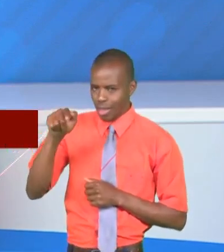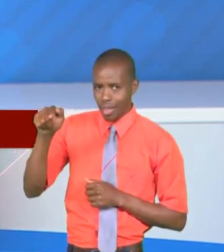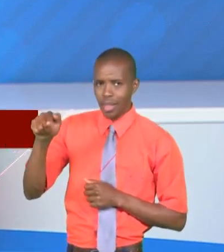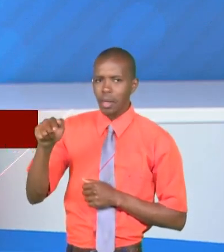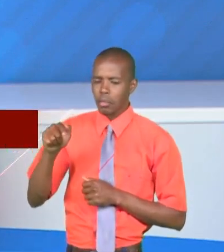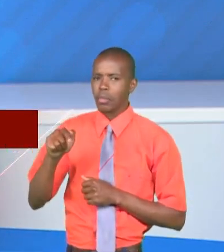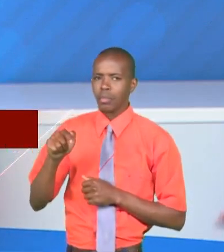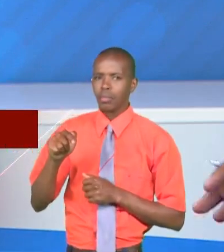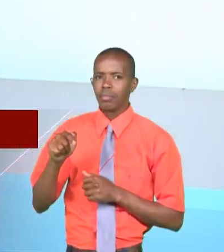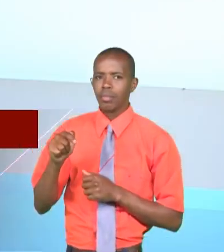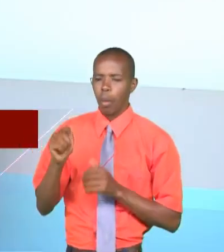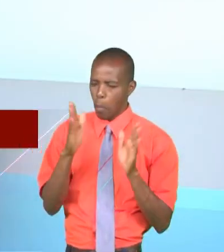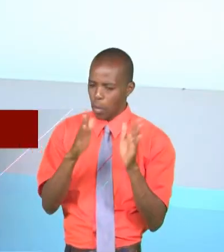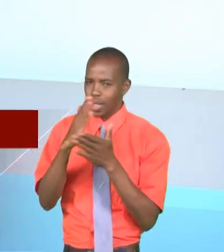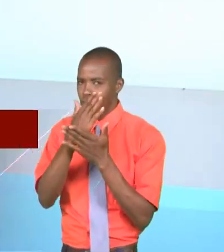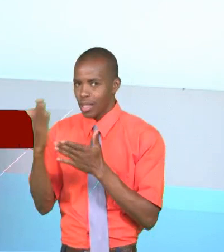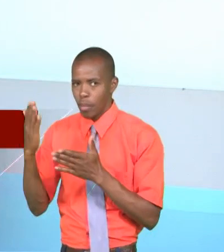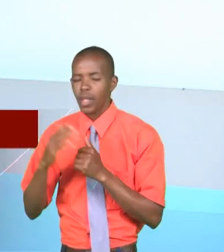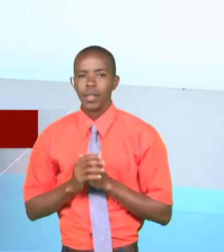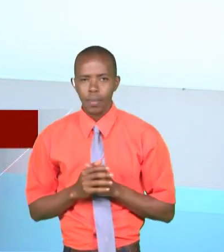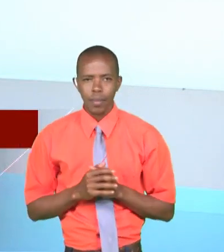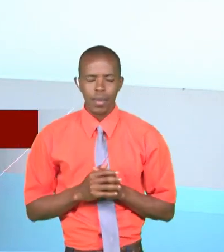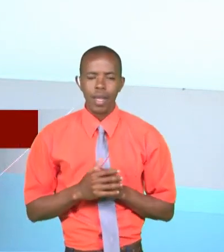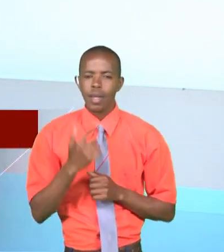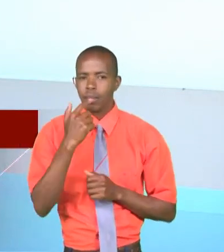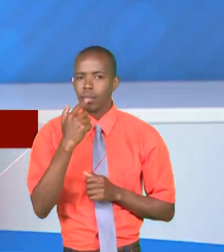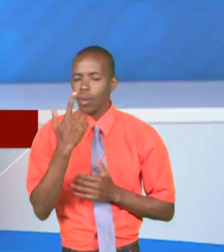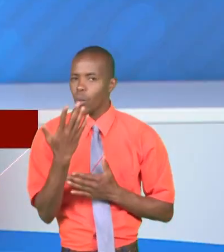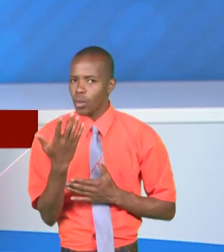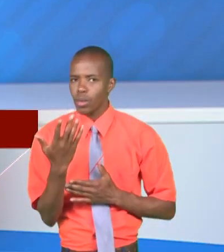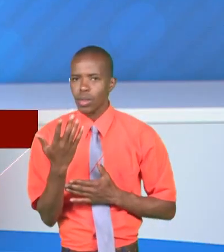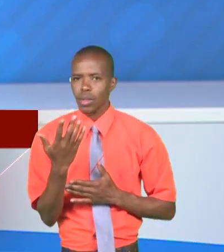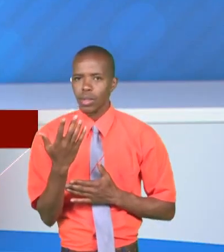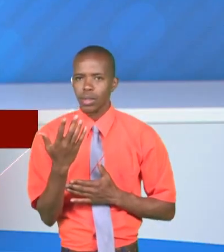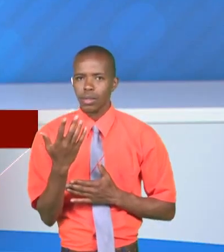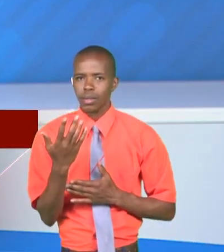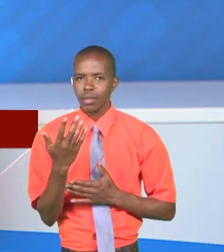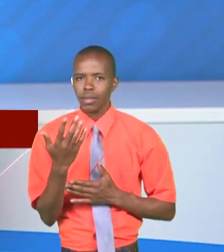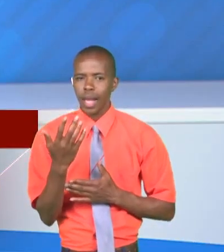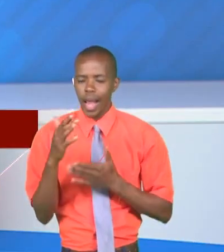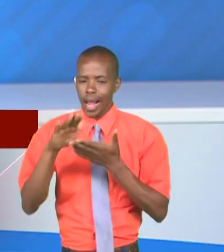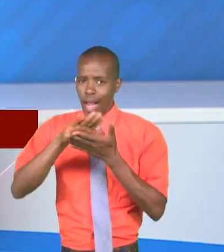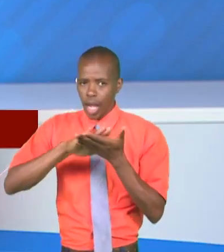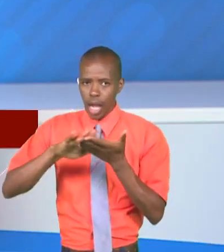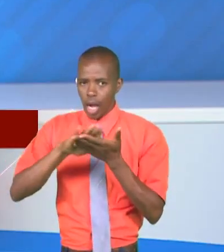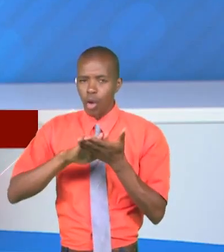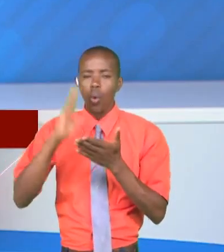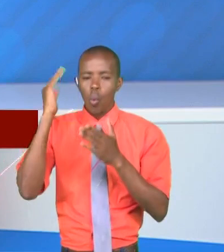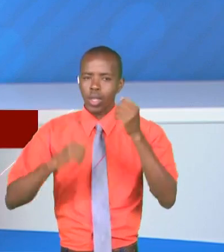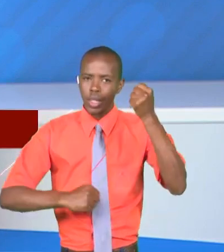What's going to happen? Starting August, I call you back. I'm telling you, the ground will move and support